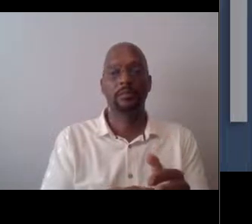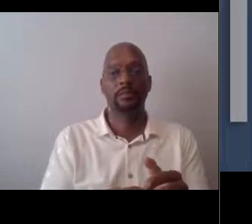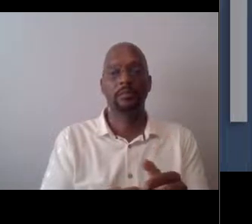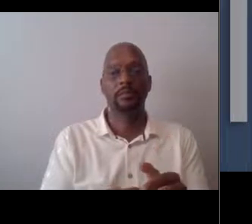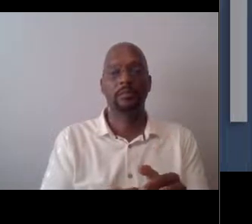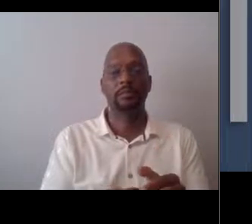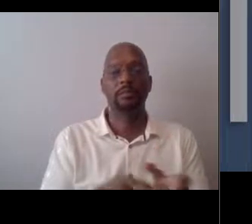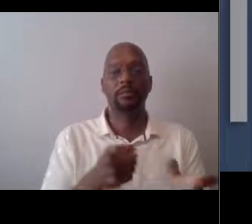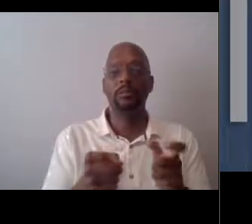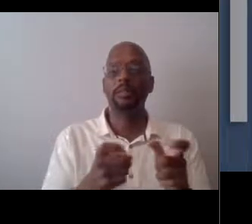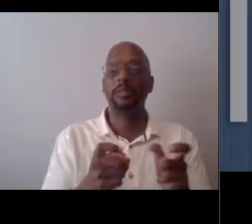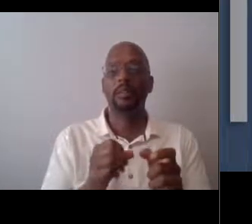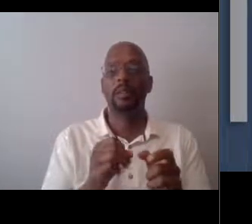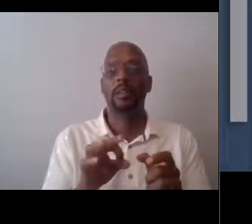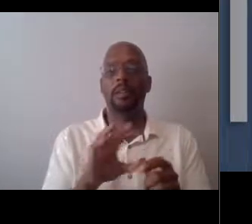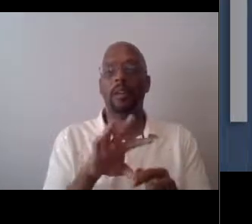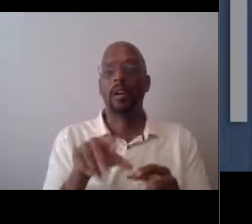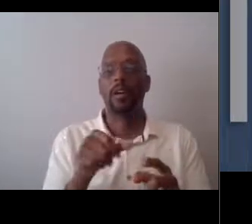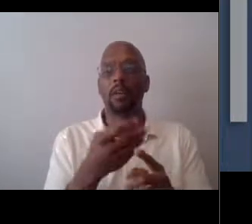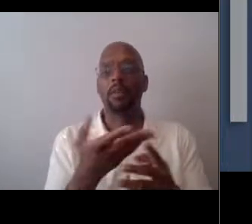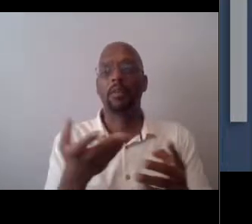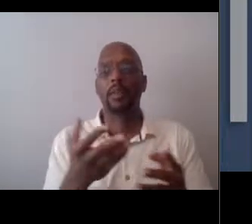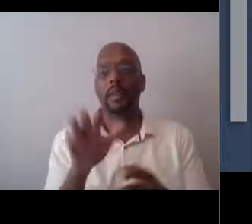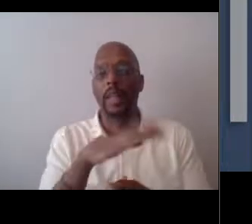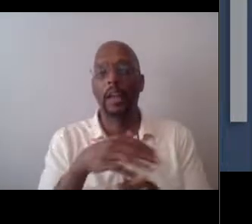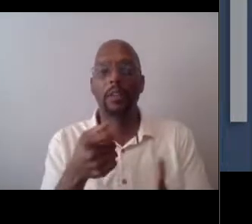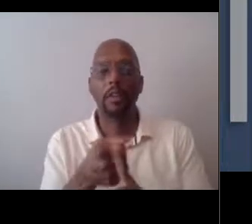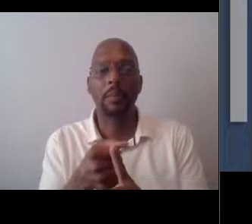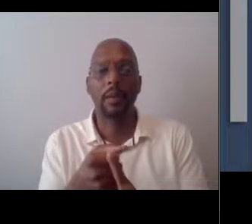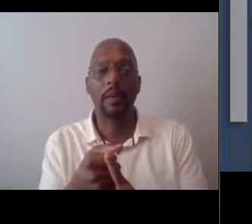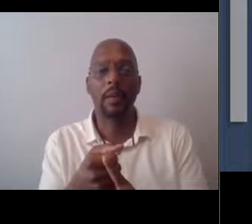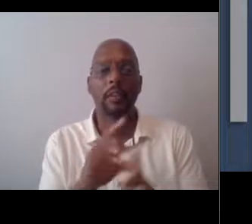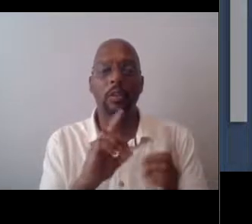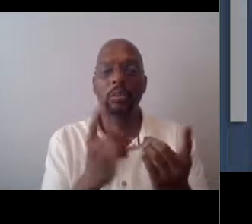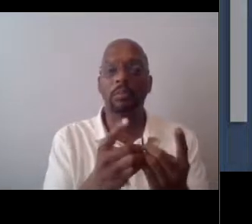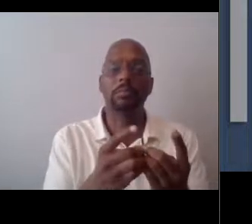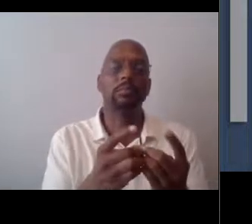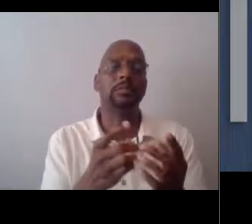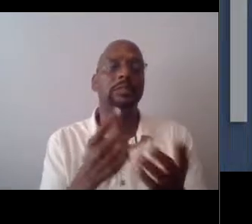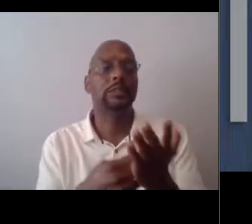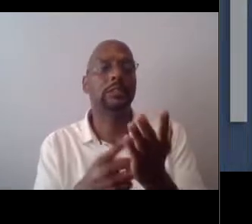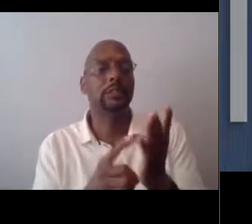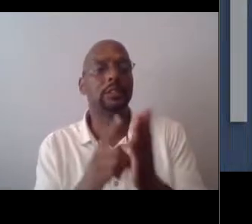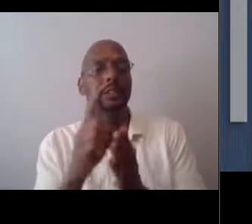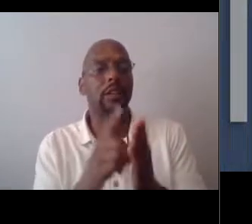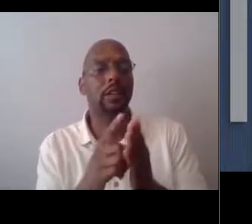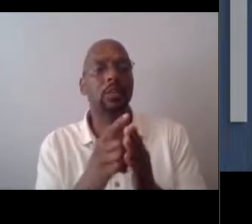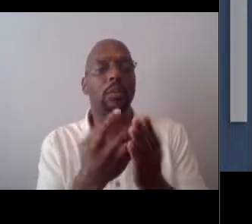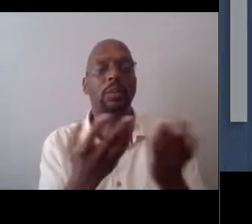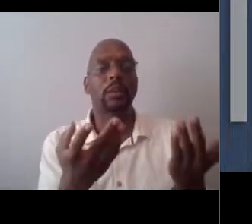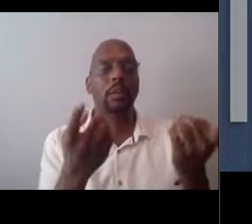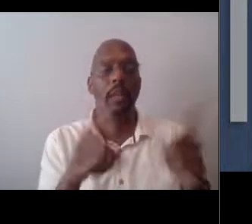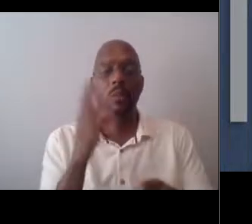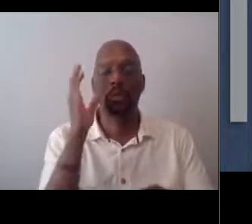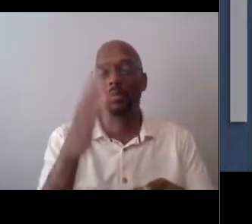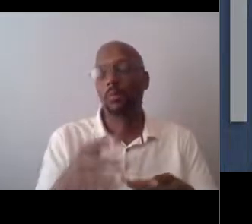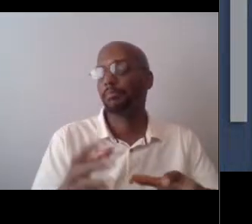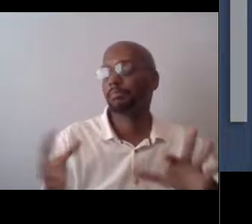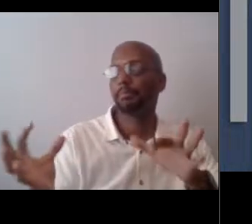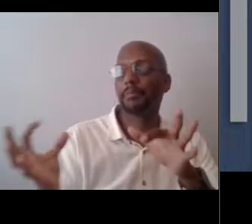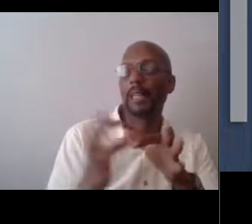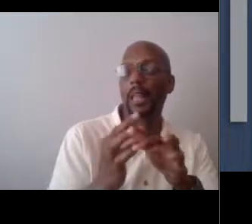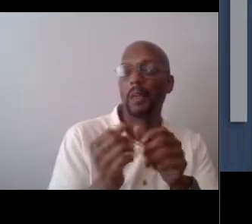management of all the different impacted departments that was discussing the development of what factors would be going into